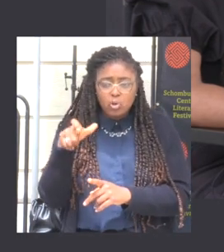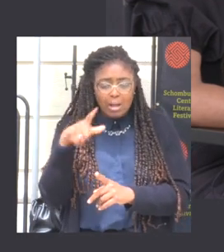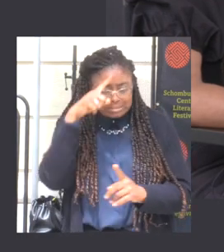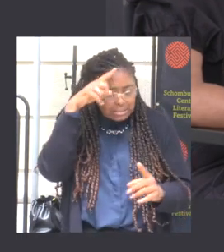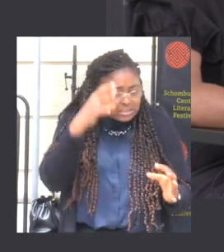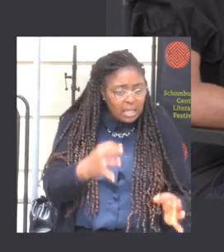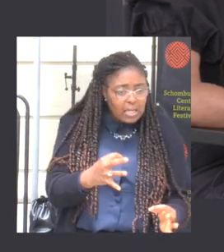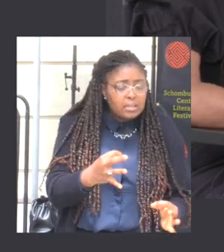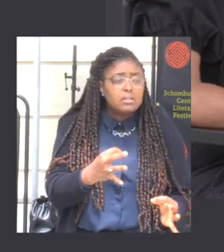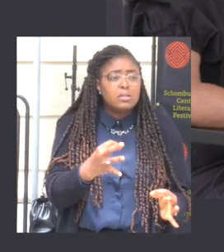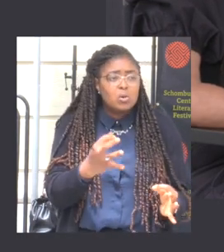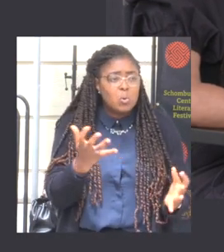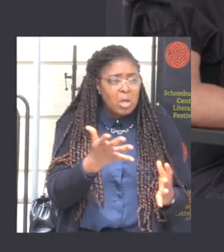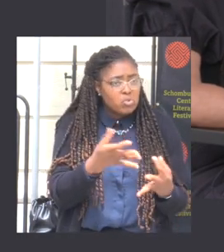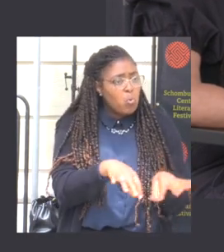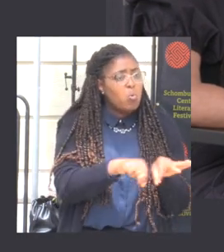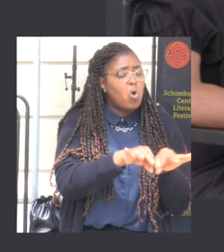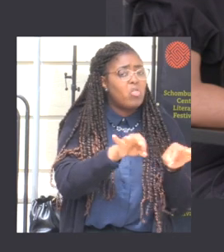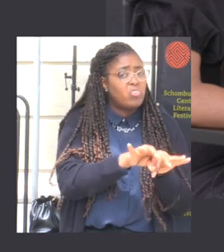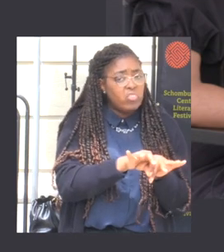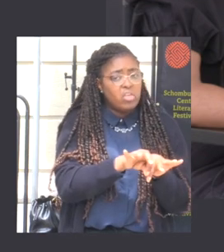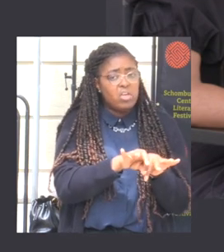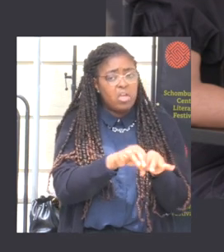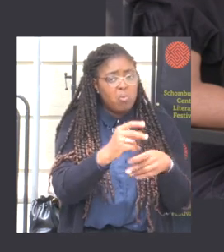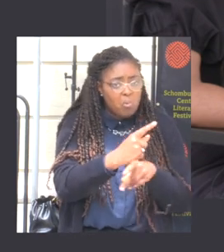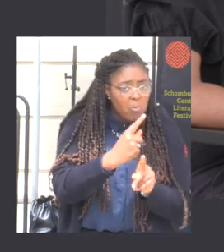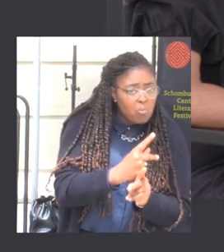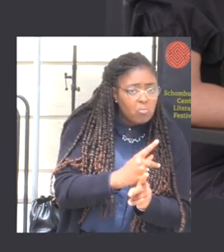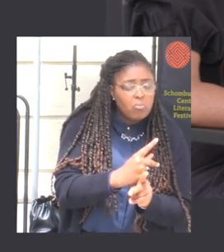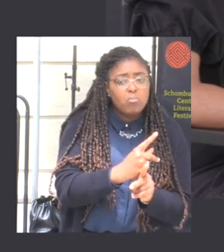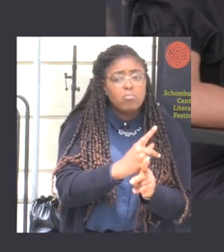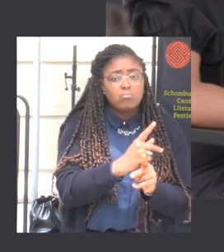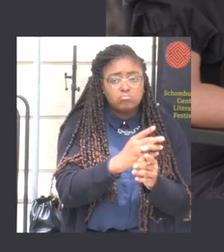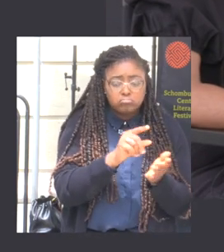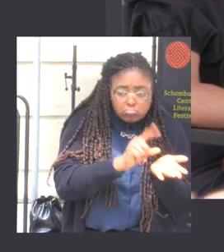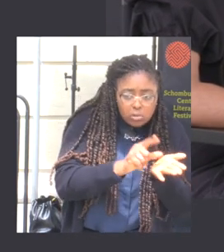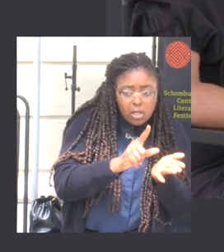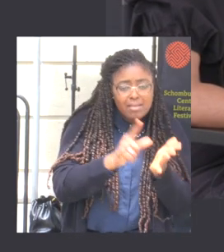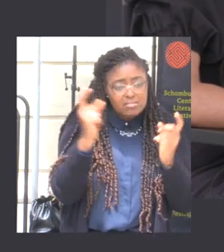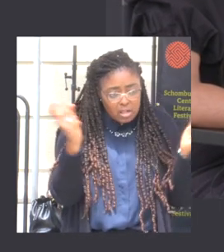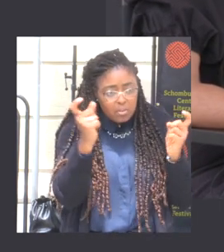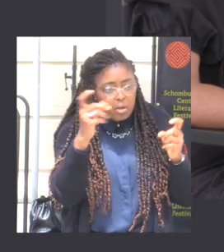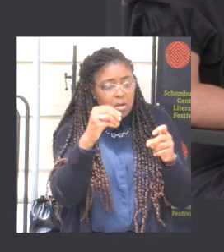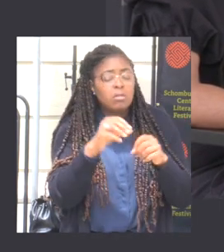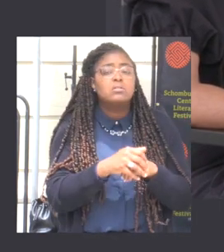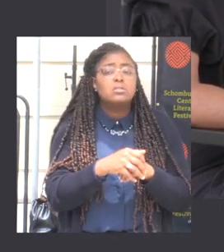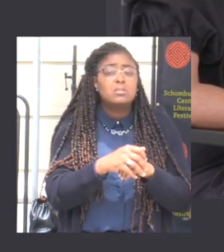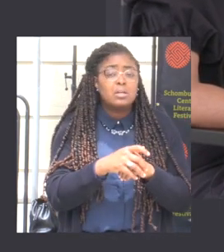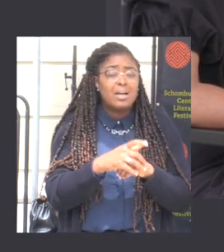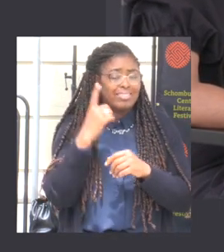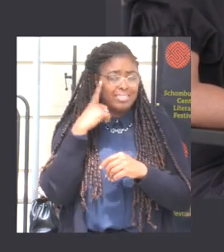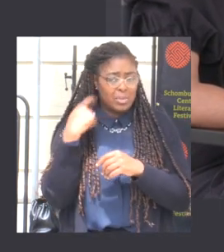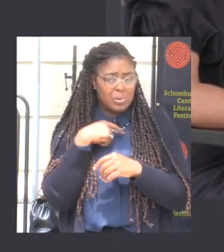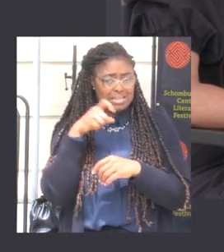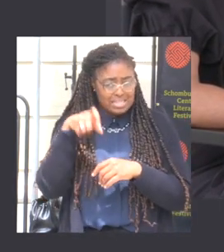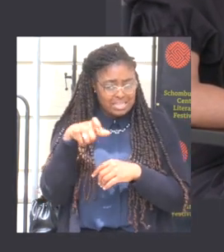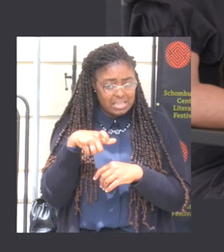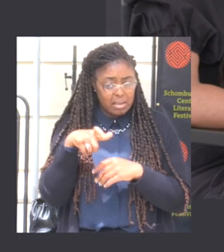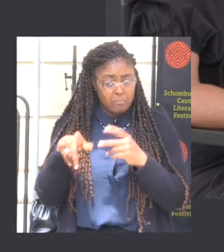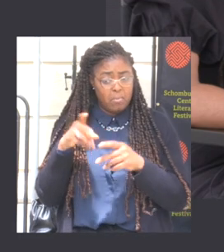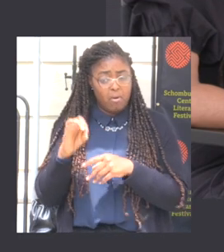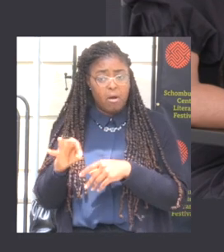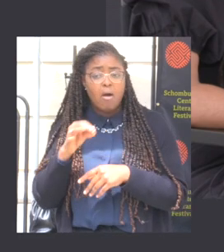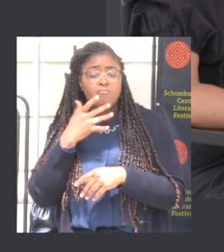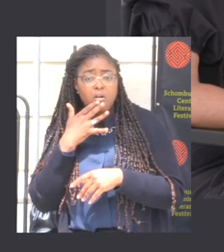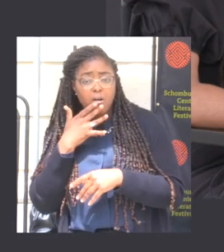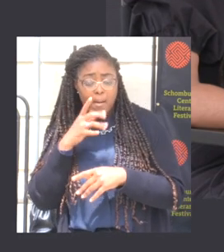what's worthy of being produced or supported and celebrated. And I think we need people of color and black folks